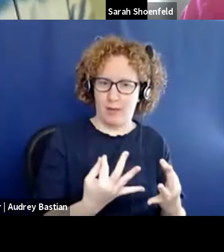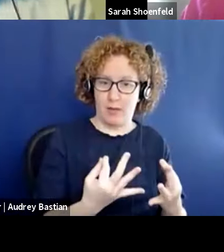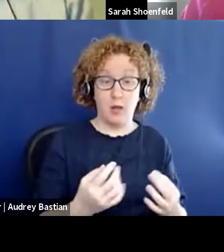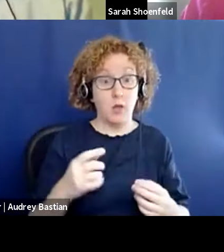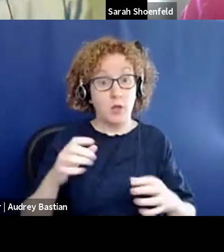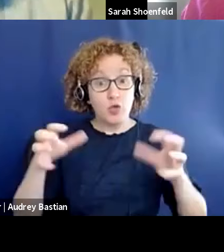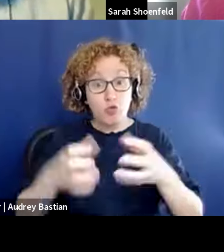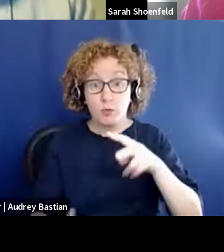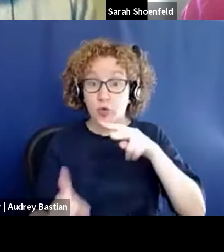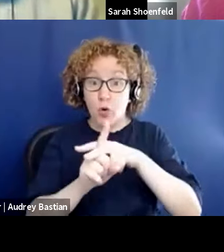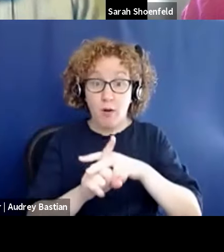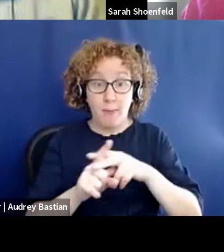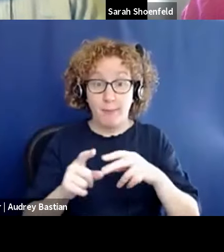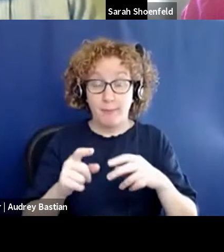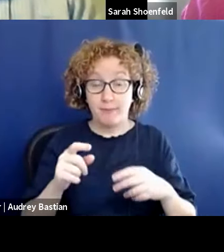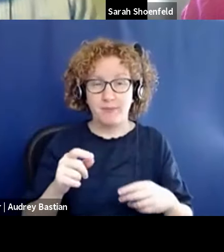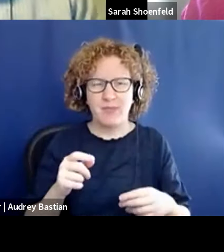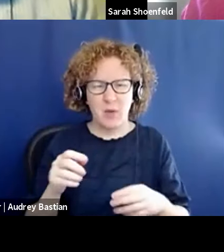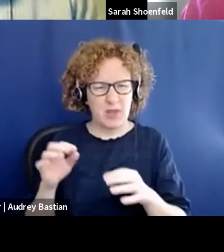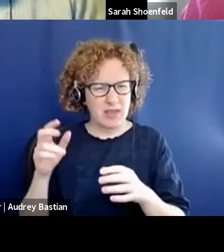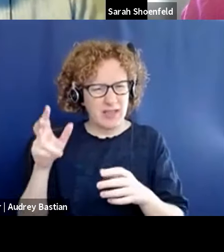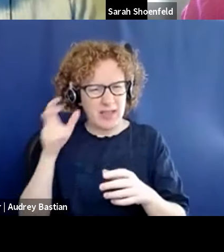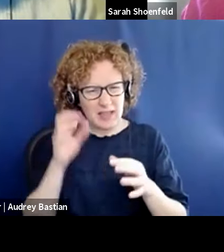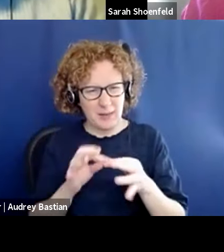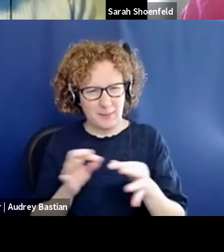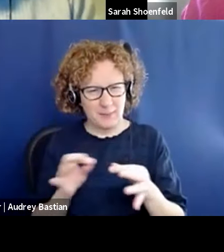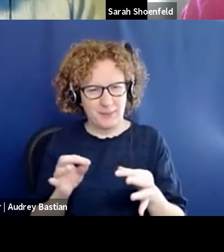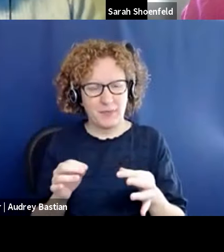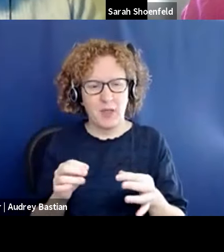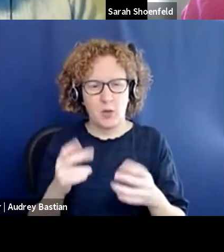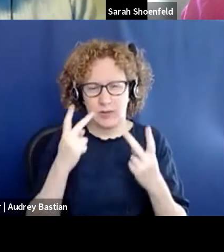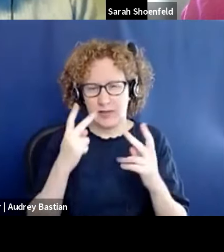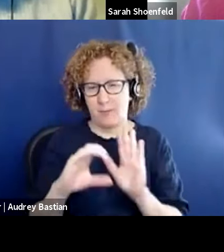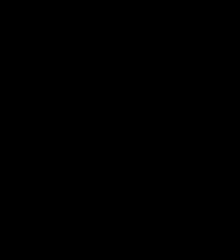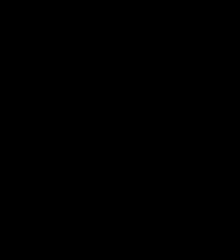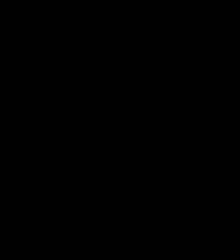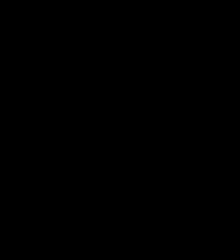in when the clip comes, you'll see a picture of the house as it looks today.